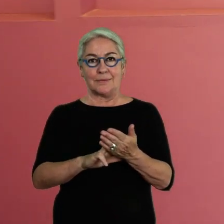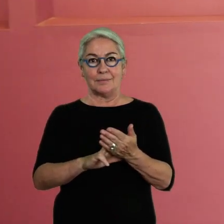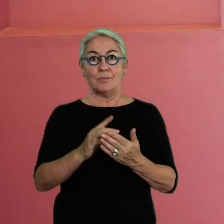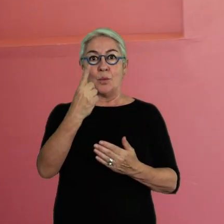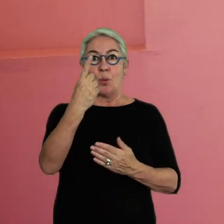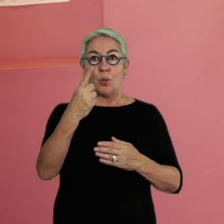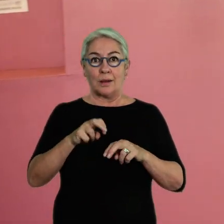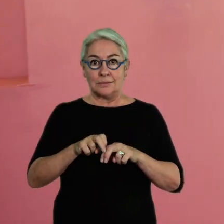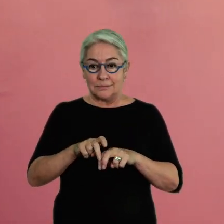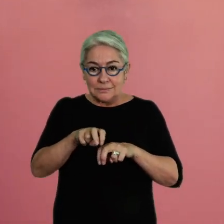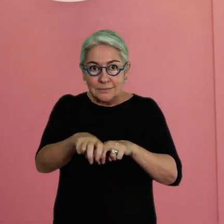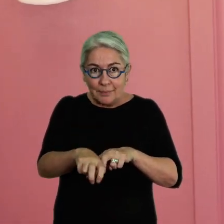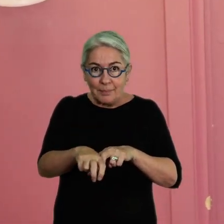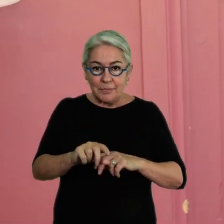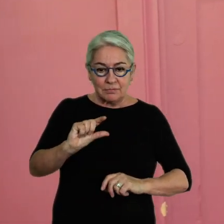to relax in.